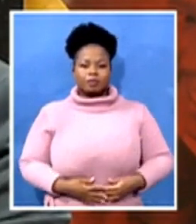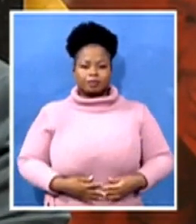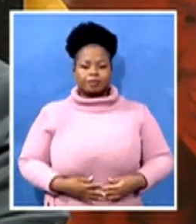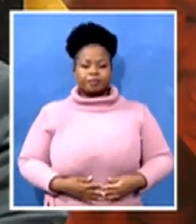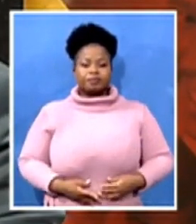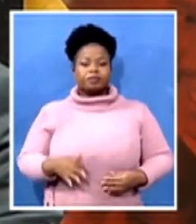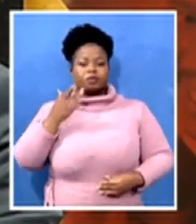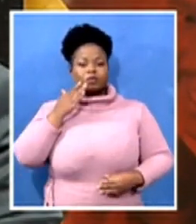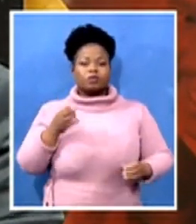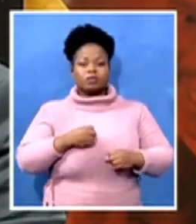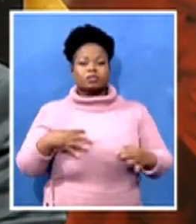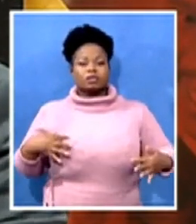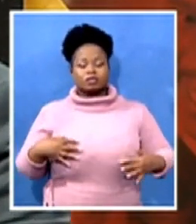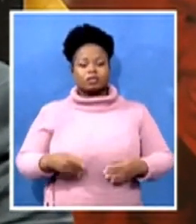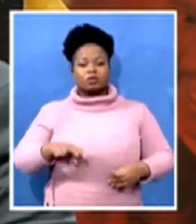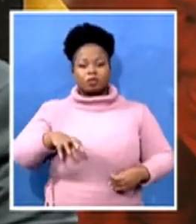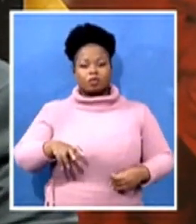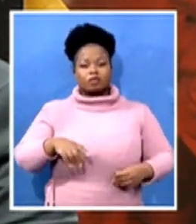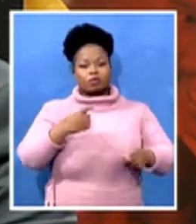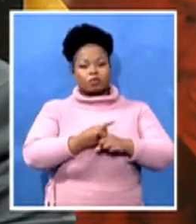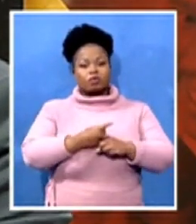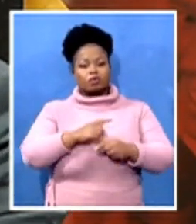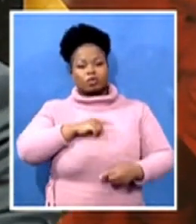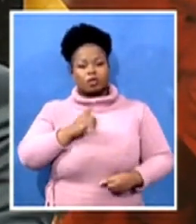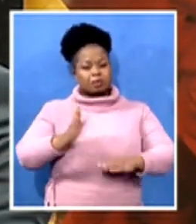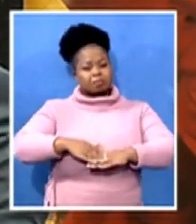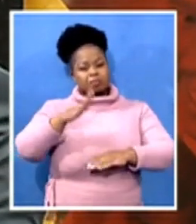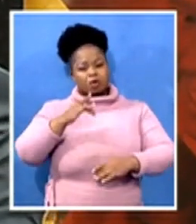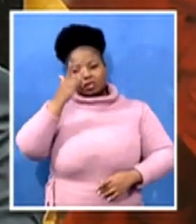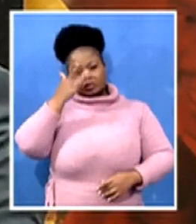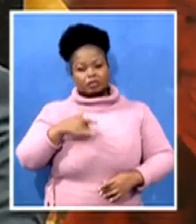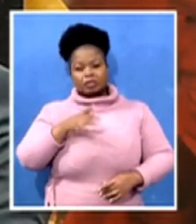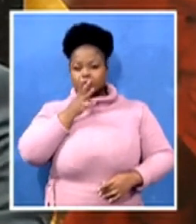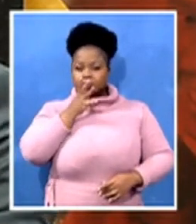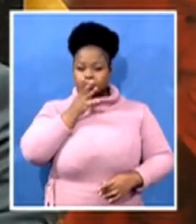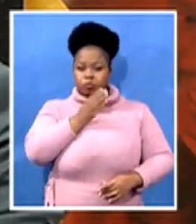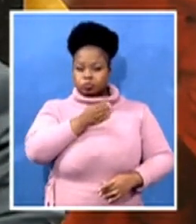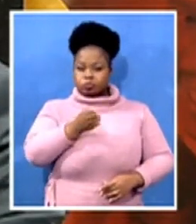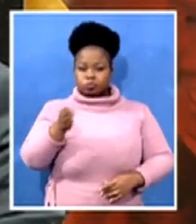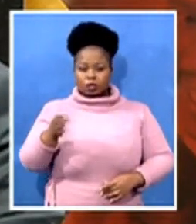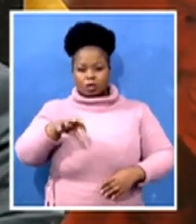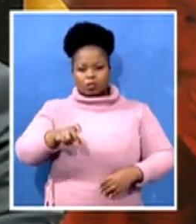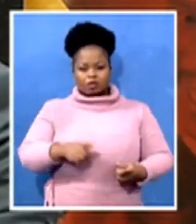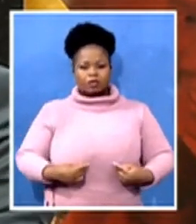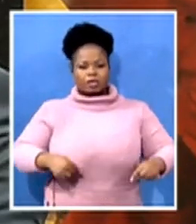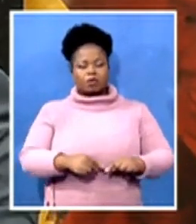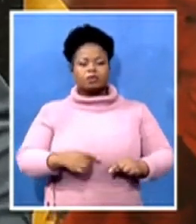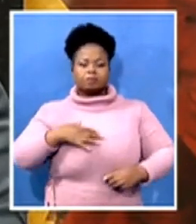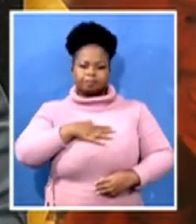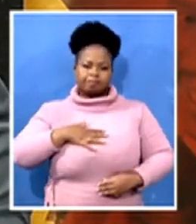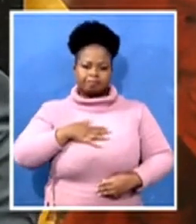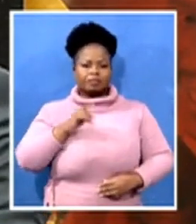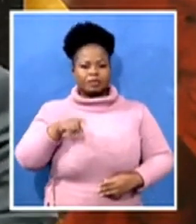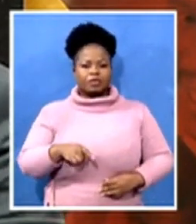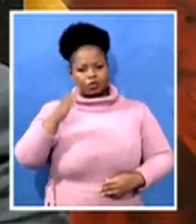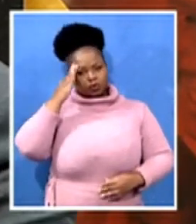funerals gave us high numbers of infections in our province. We appreciate the ongoing compliance by people of our province